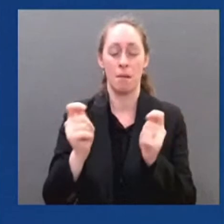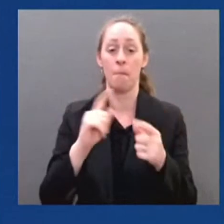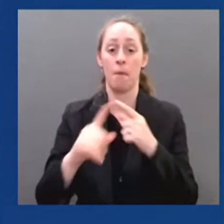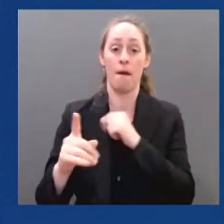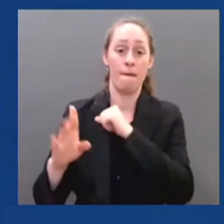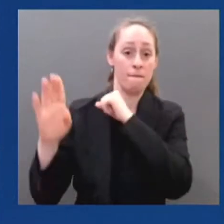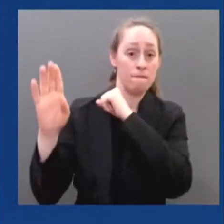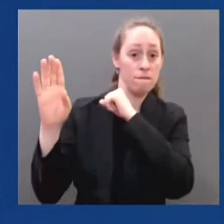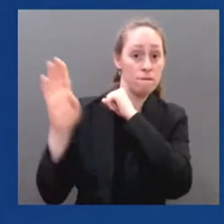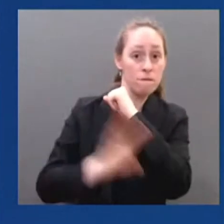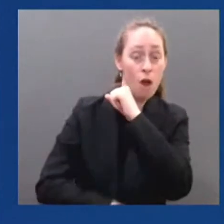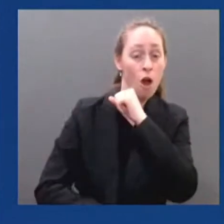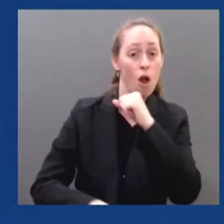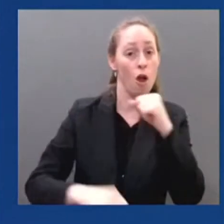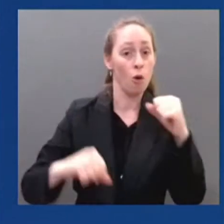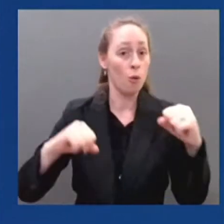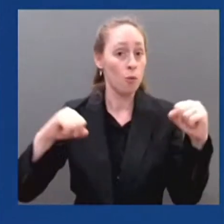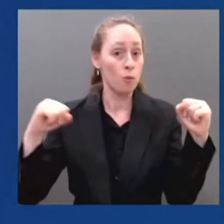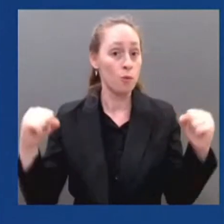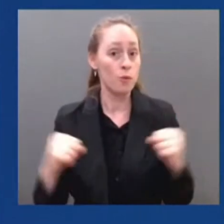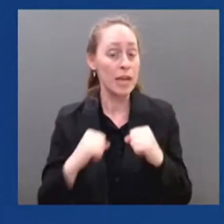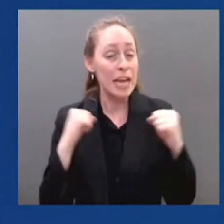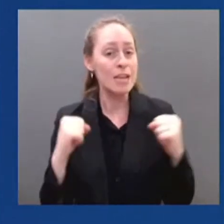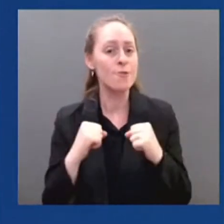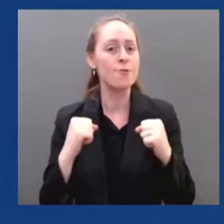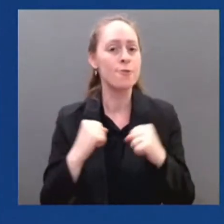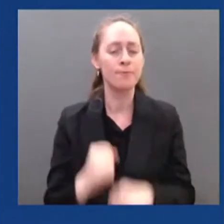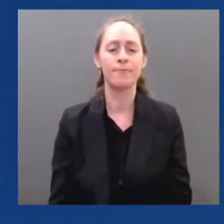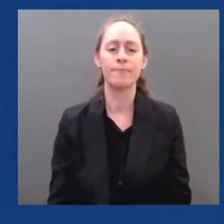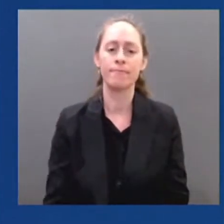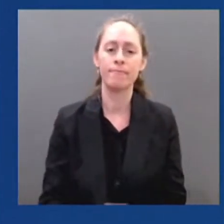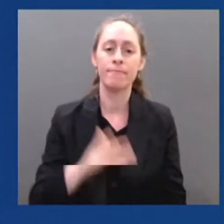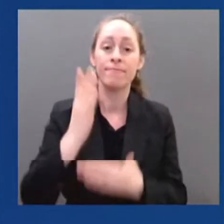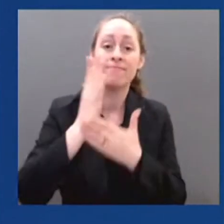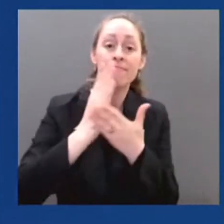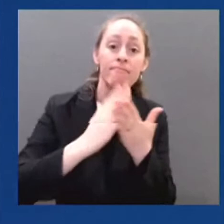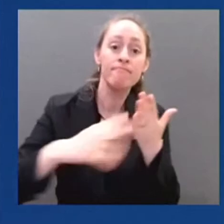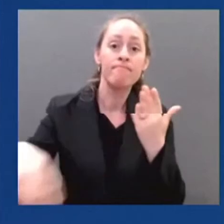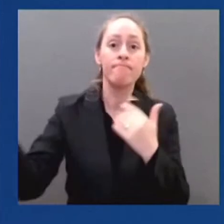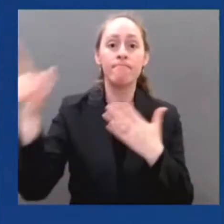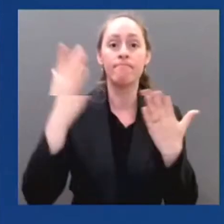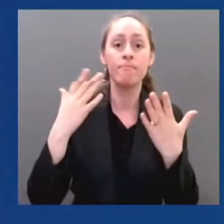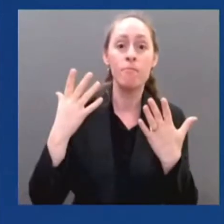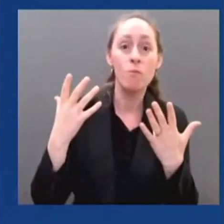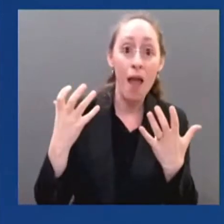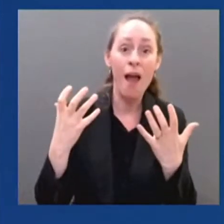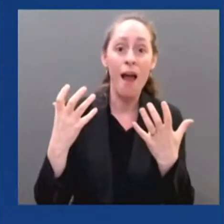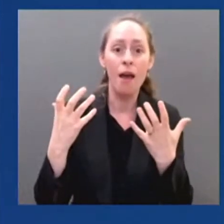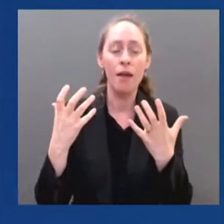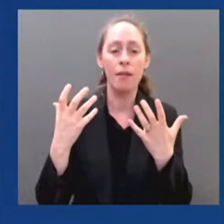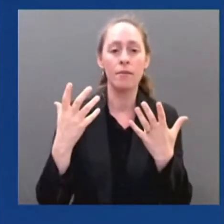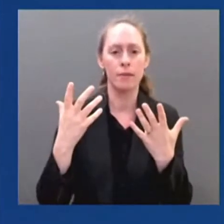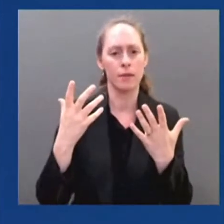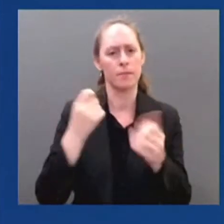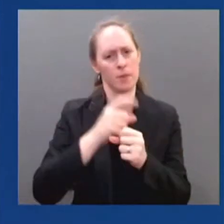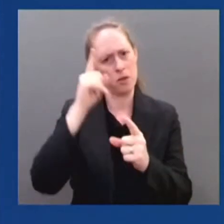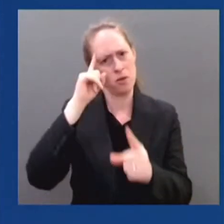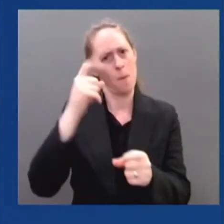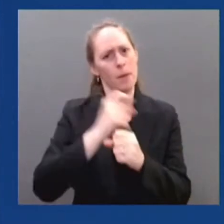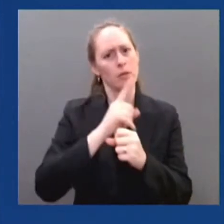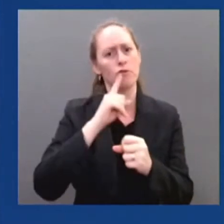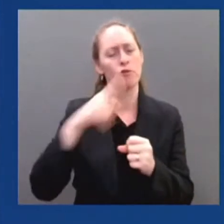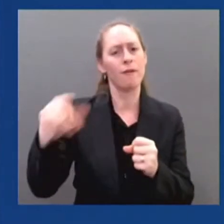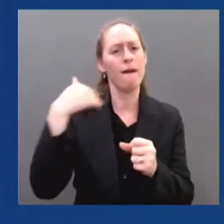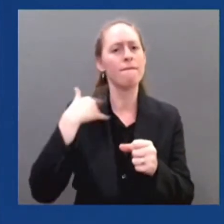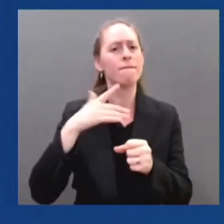of course, the bivalent vaccines that we're talking about. We should have enough for potentially high-risk individuals, but one of the reasons we've been asking